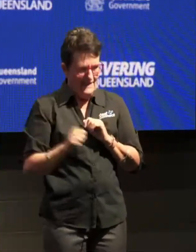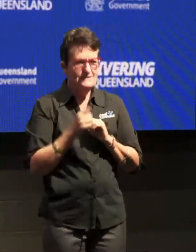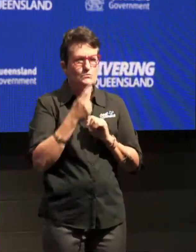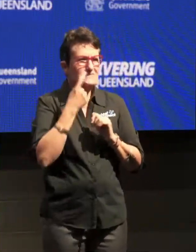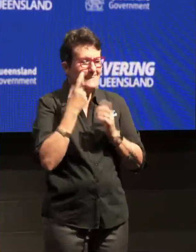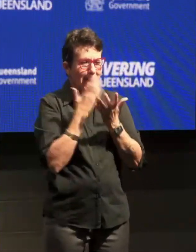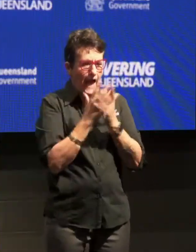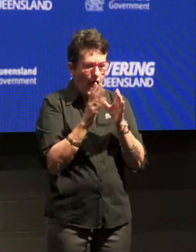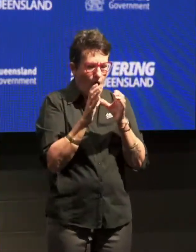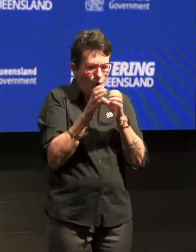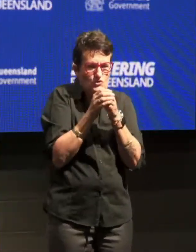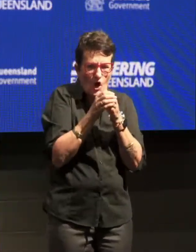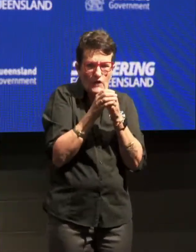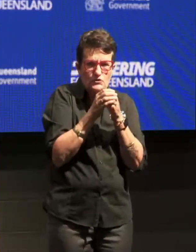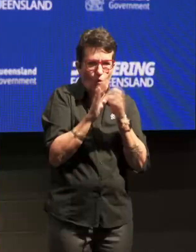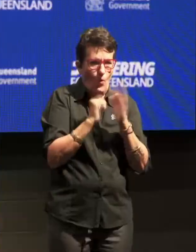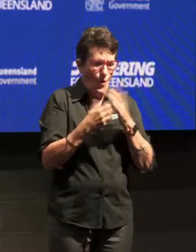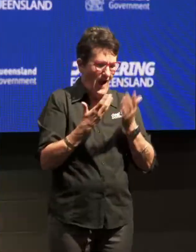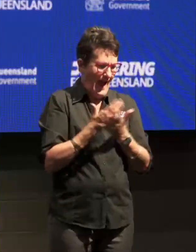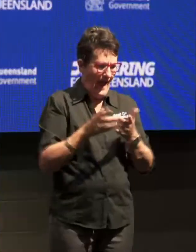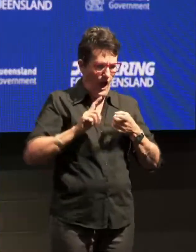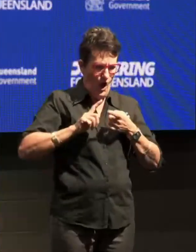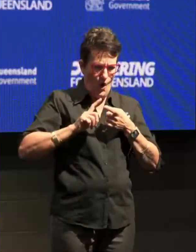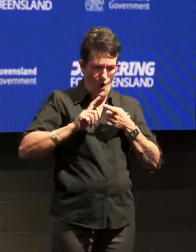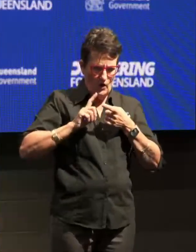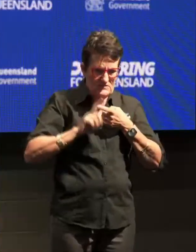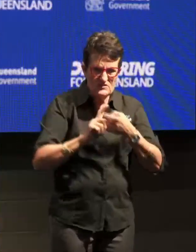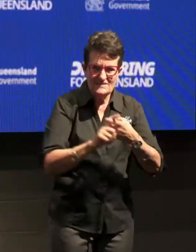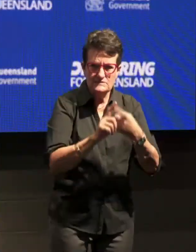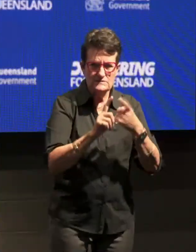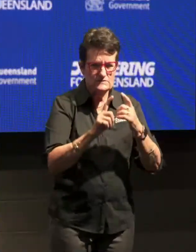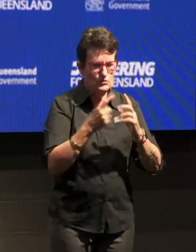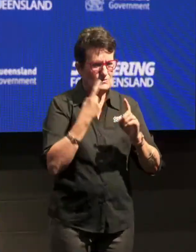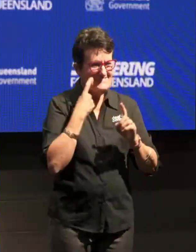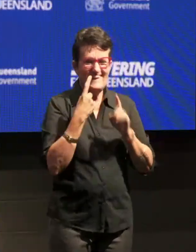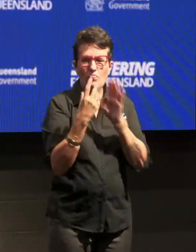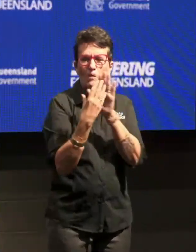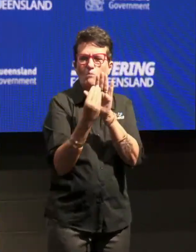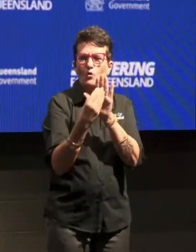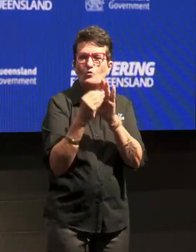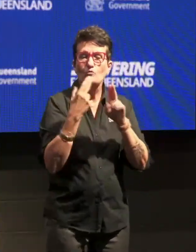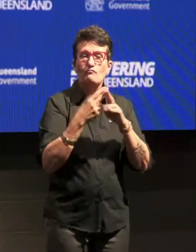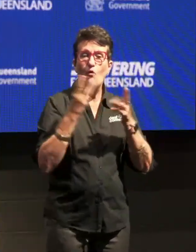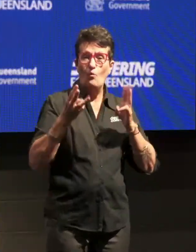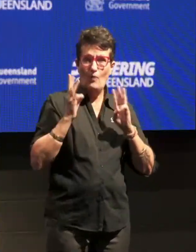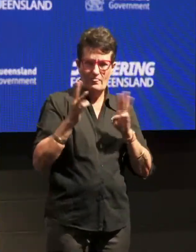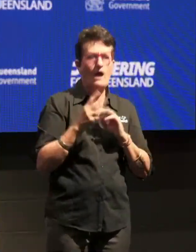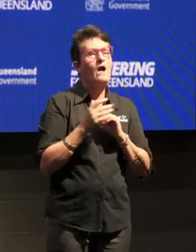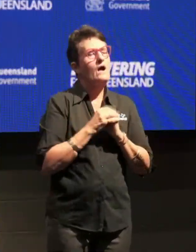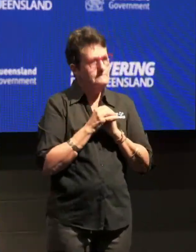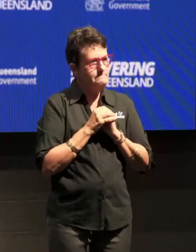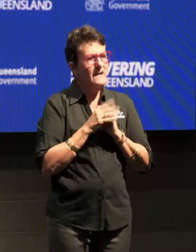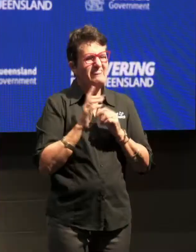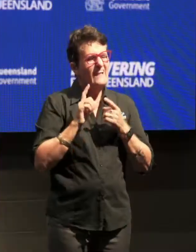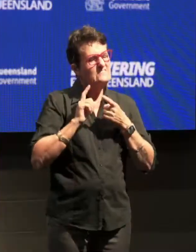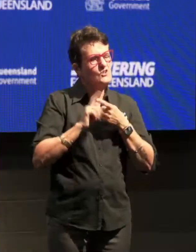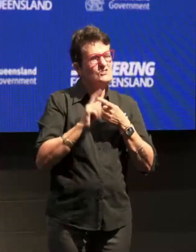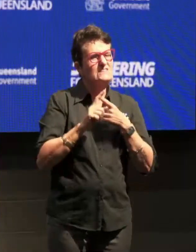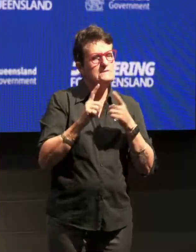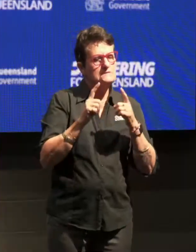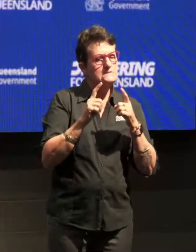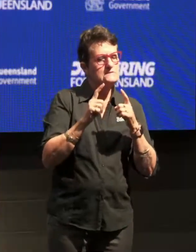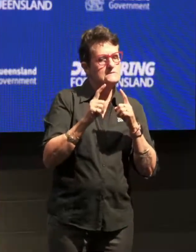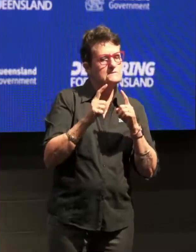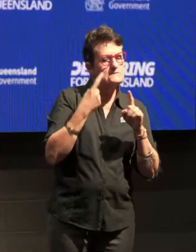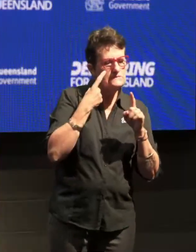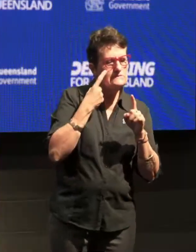tight or how consistent that sort of guidance is in terms of the weather models and such like. There is a consistent picture in this case of